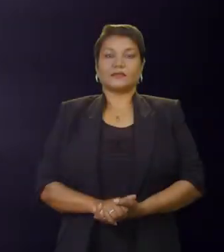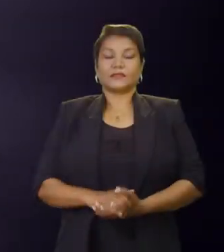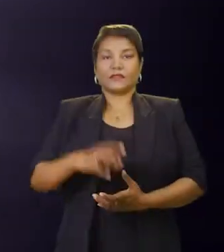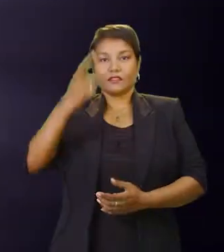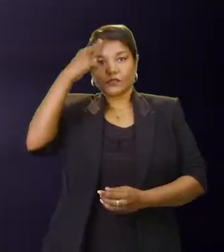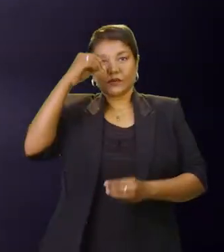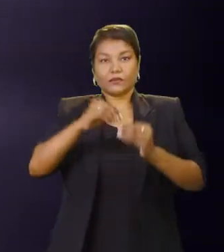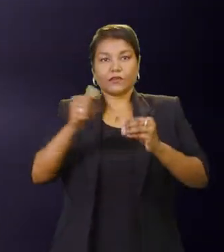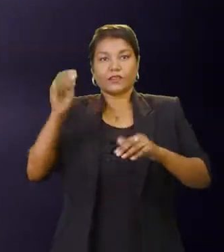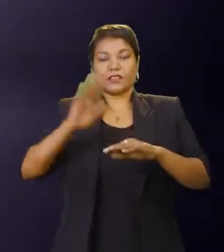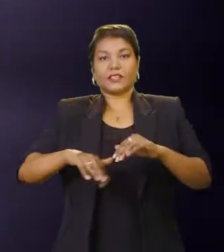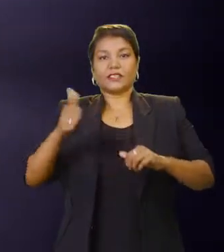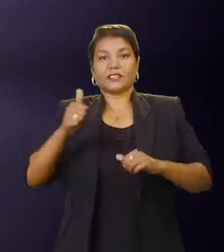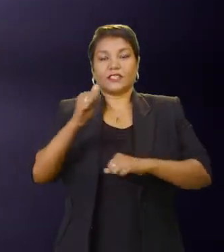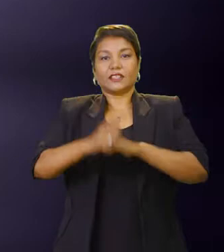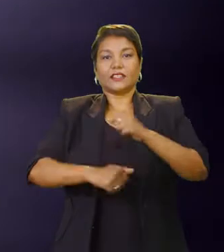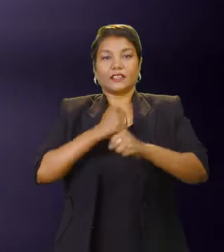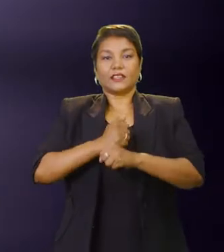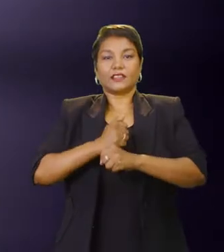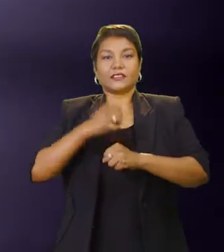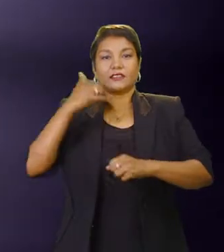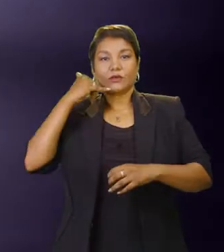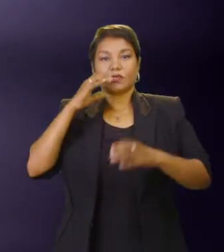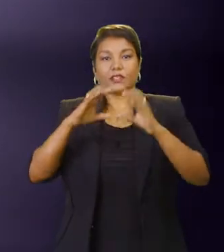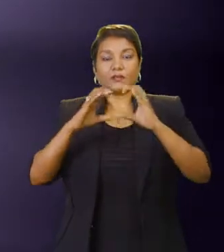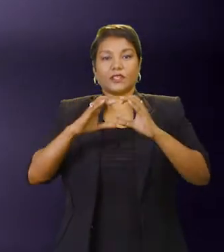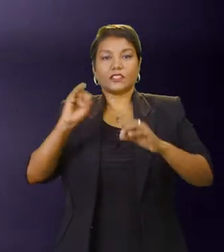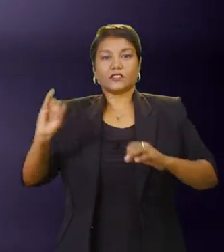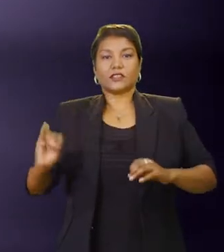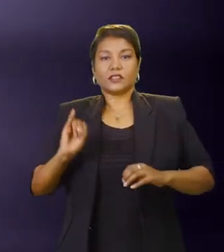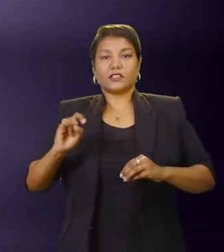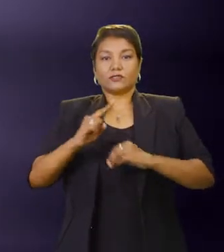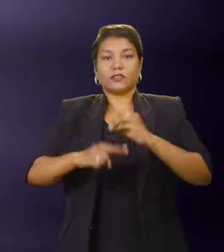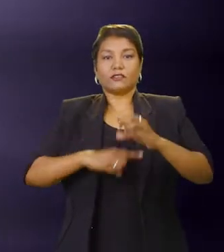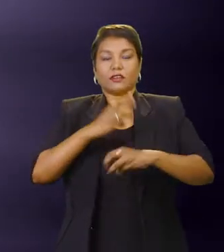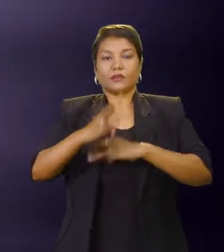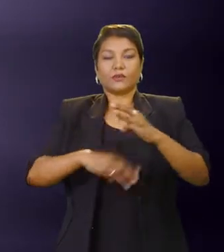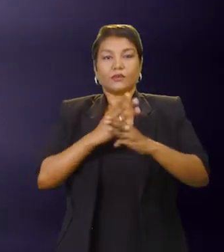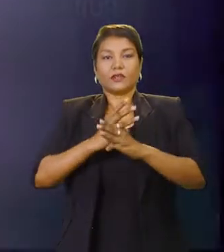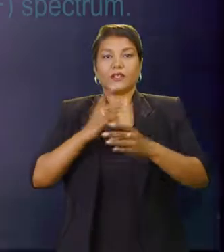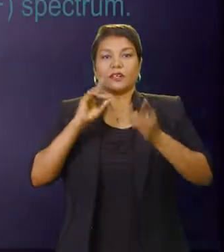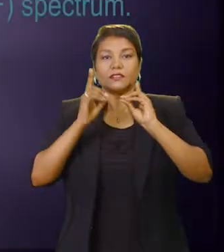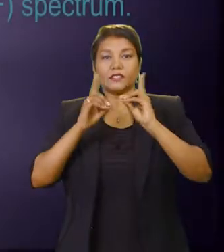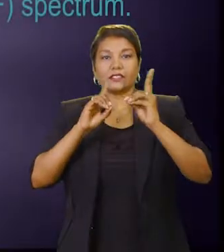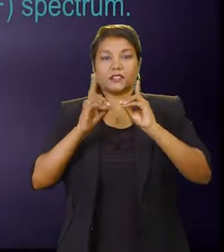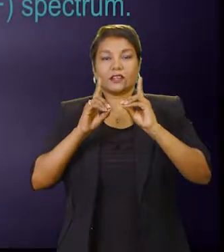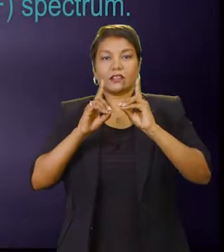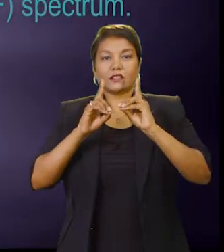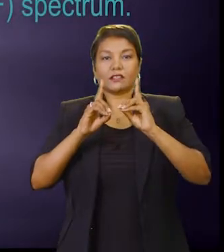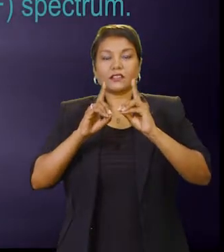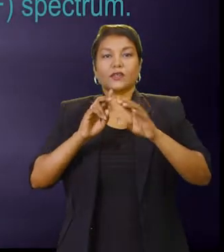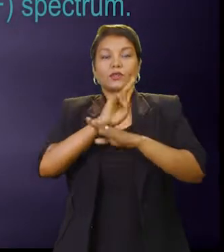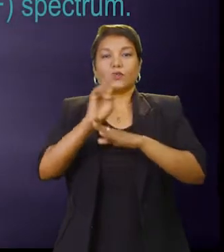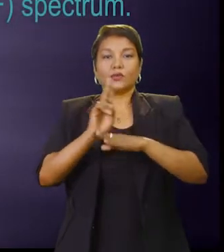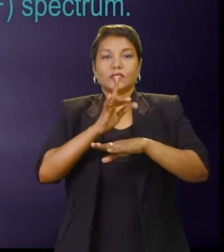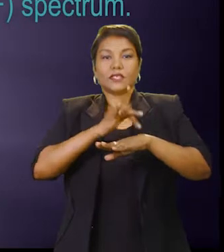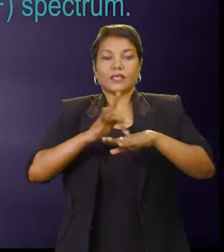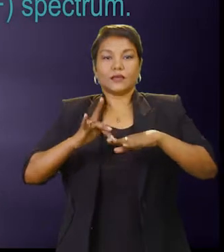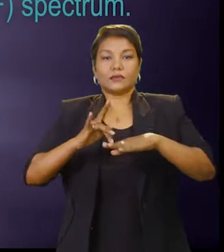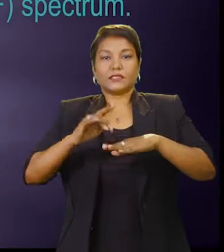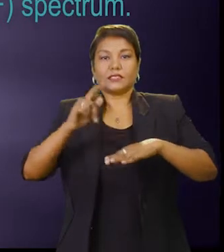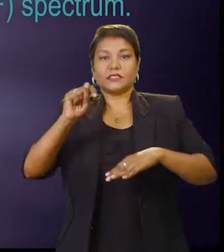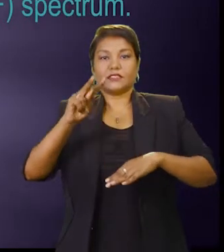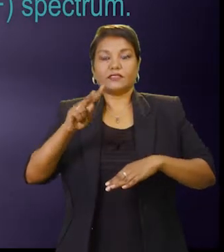For over a decade, the telecommunications industry worldwide has engaged in a fierce debate relating to the opening up of